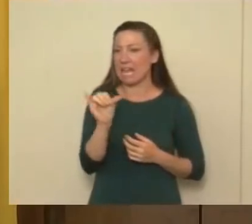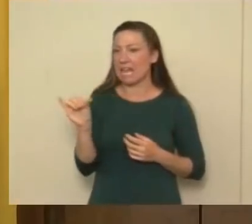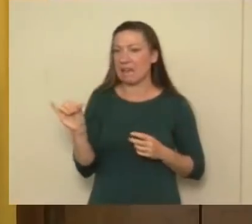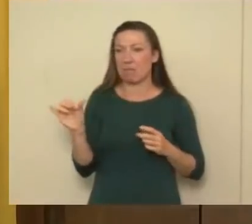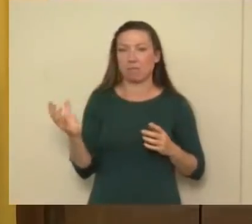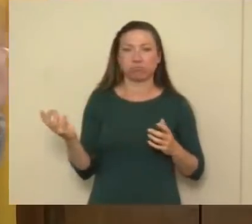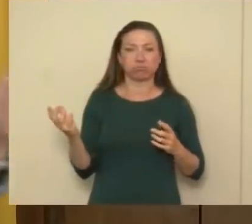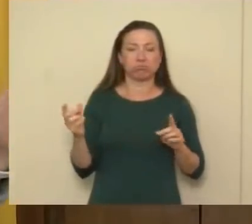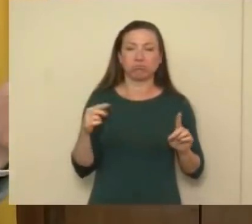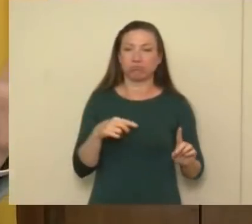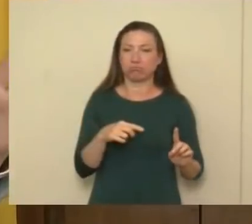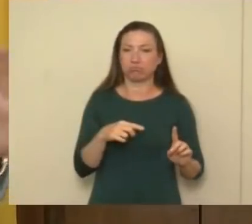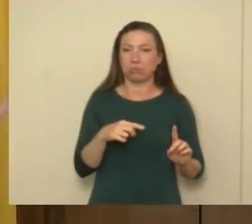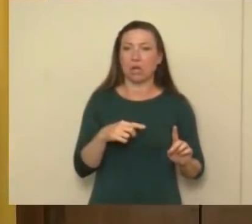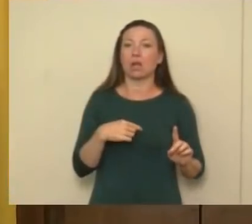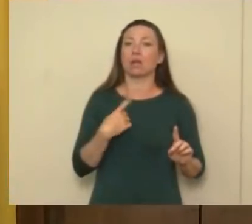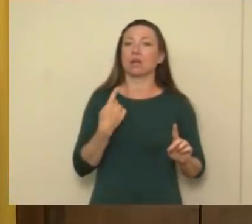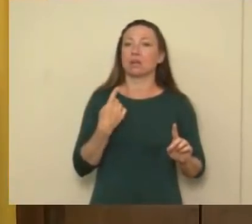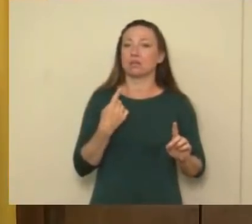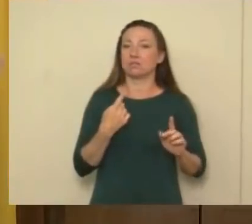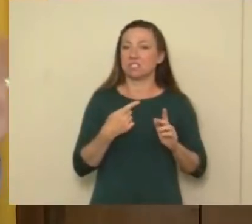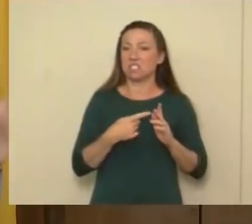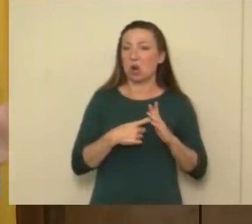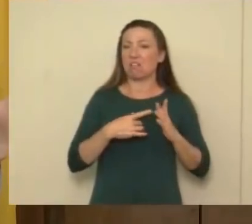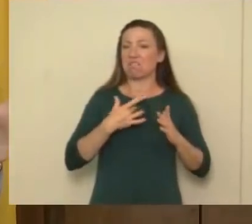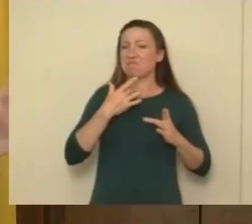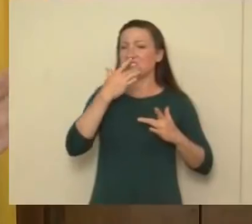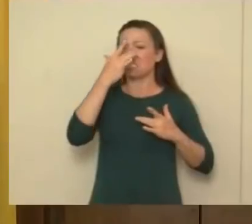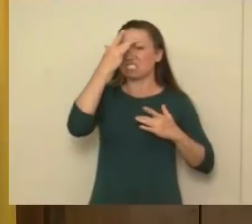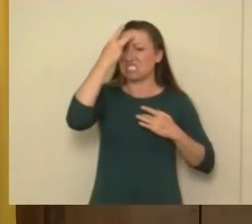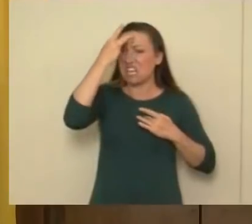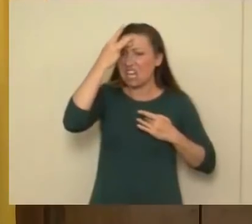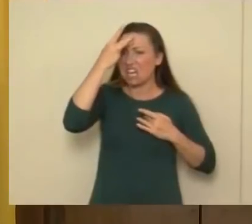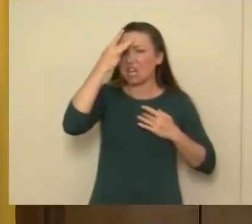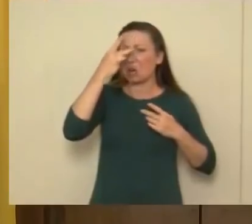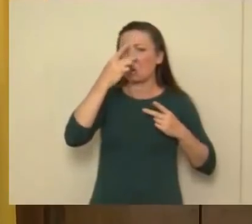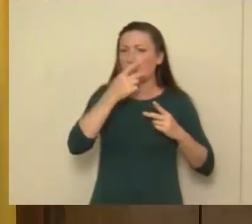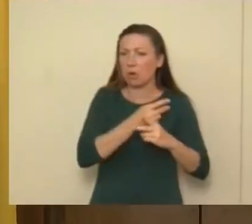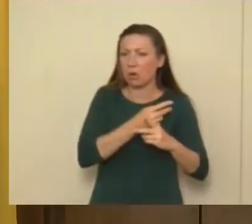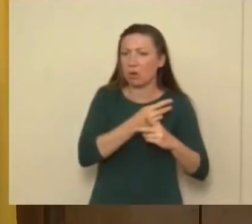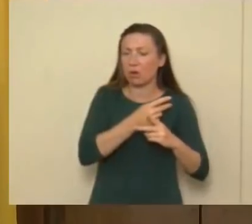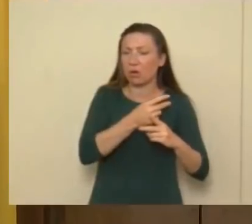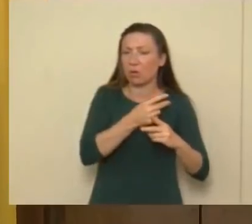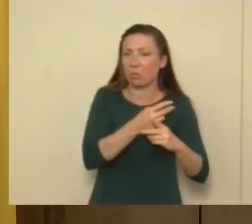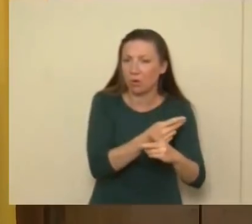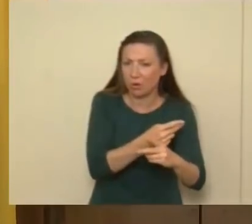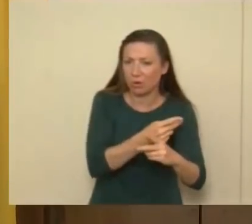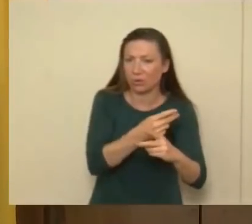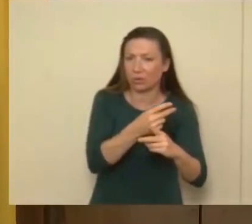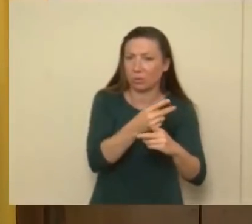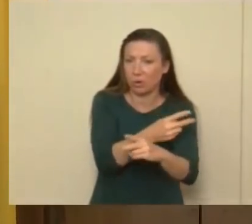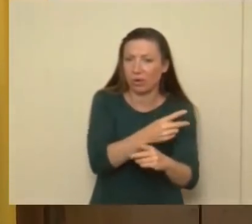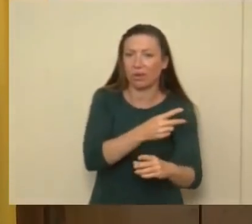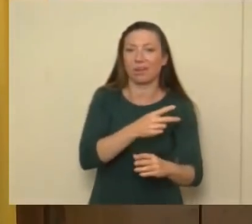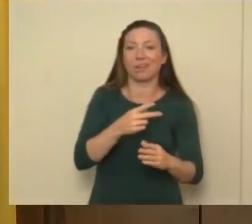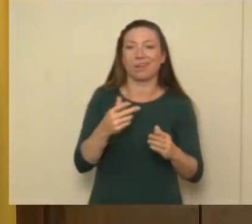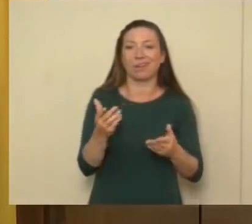worse, and then there's the hospitalization. It doesn't quite translate to that data, but it's another way for a layperson